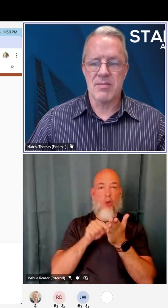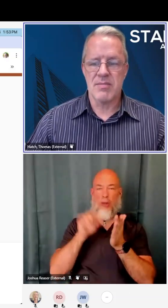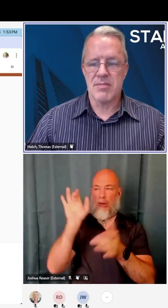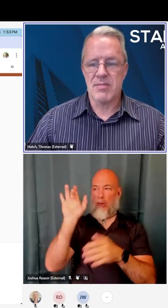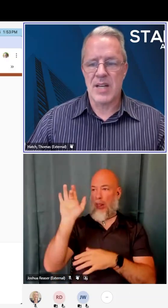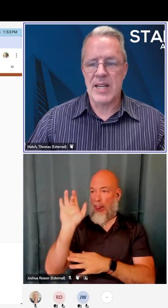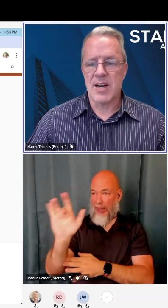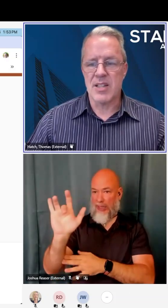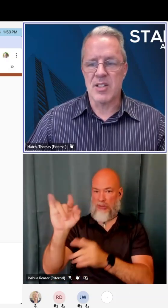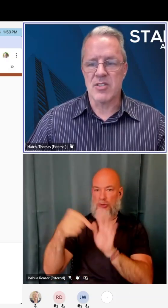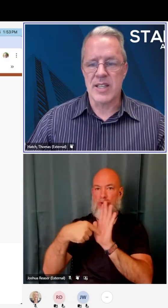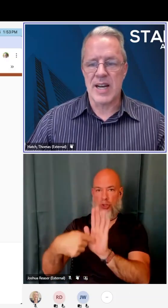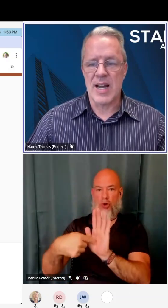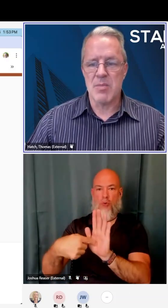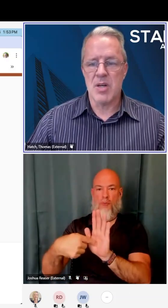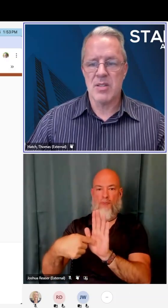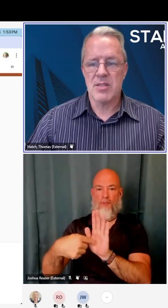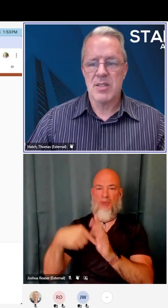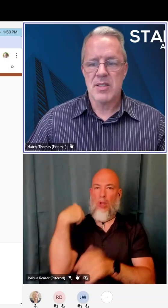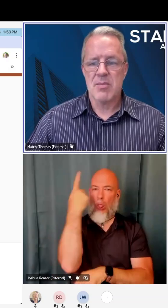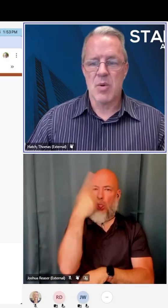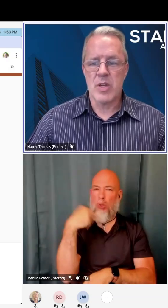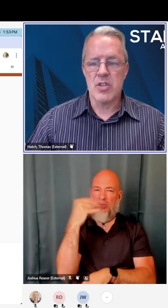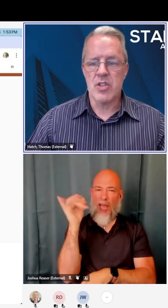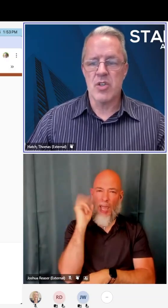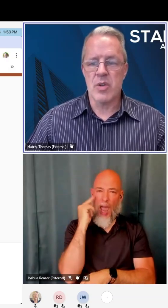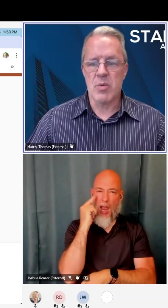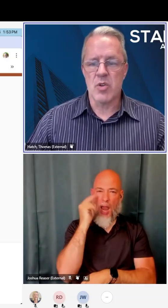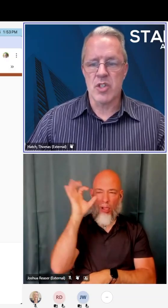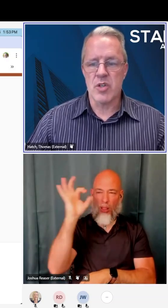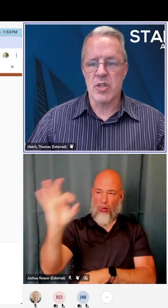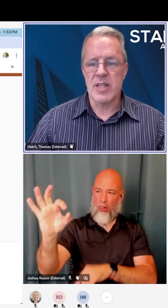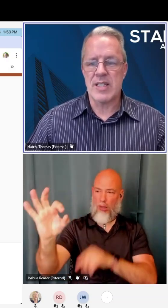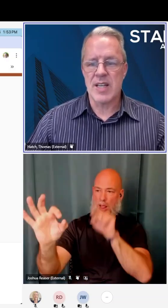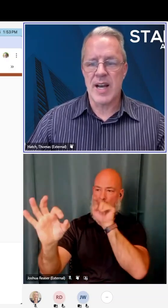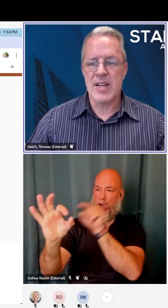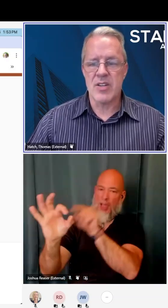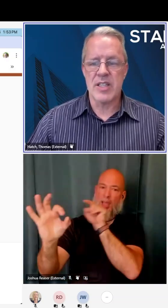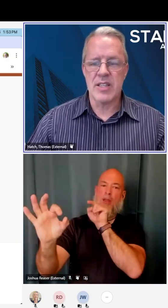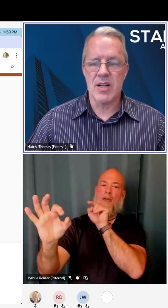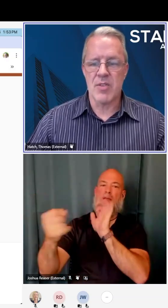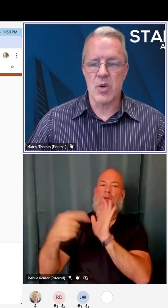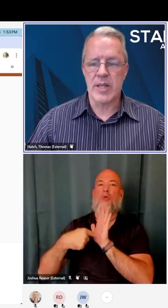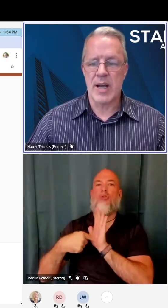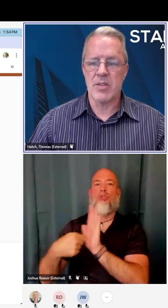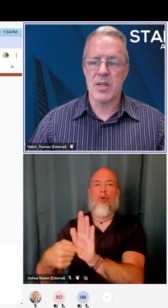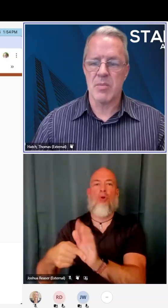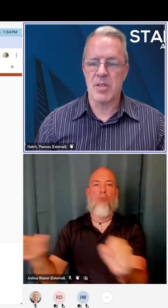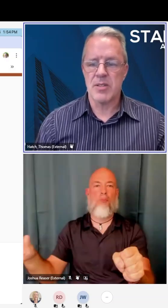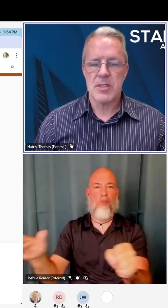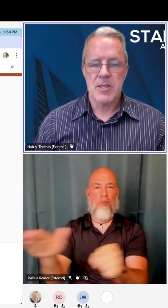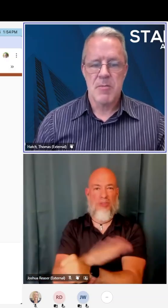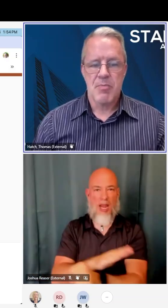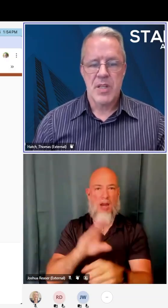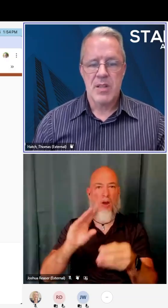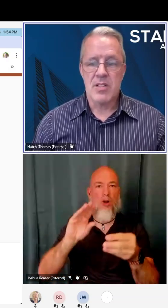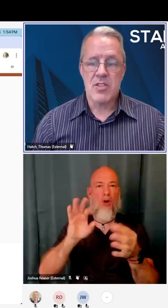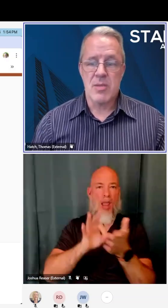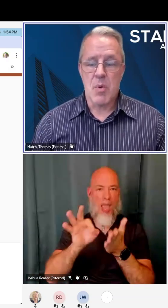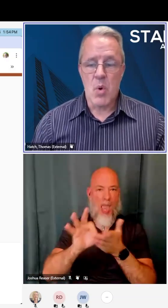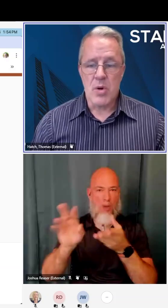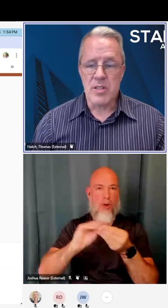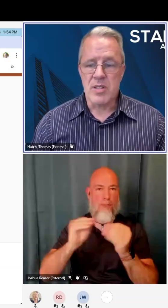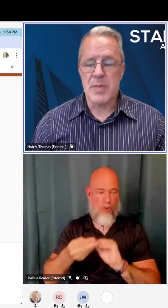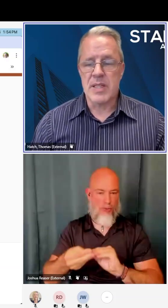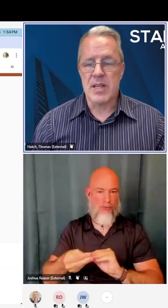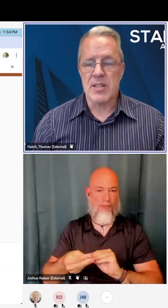little icon that looks like an eyeball, but when you do, it will show you the entirety of your account number. This